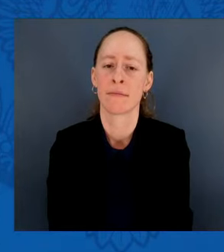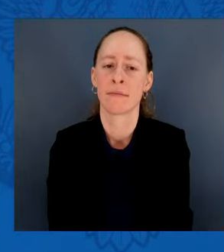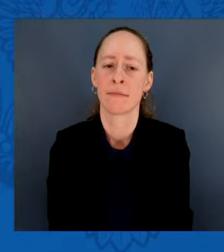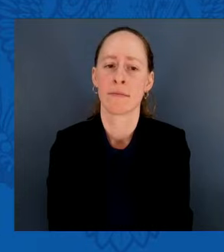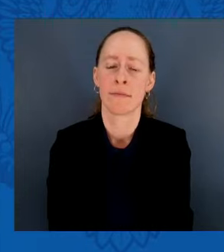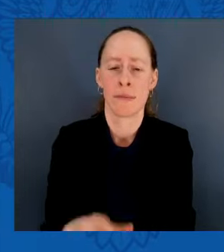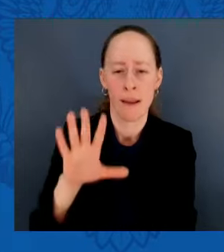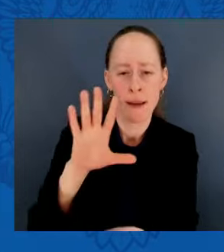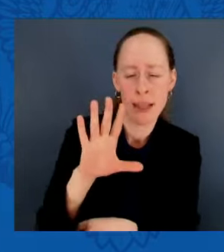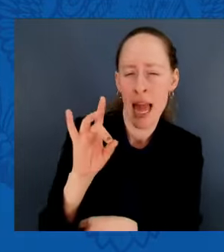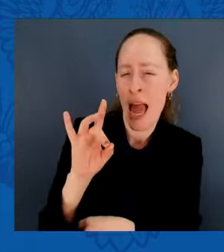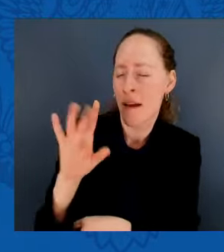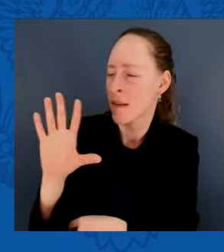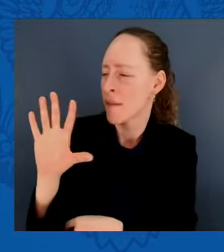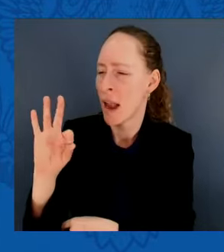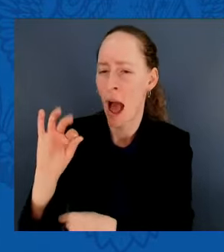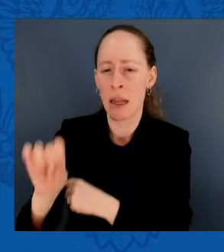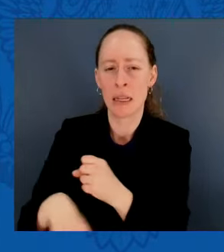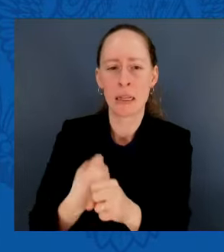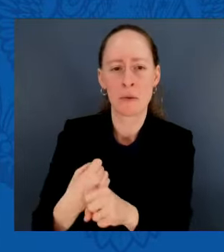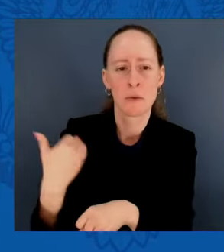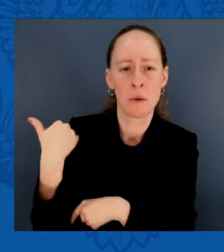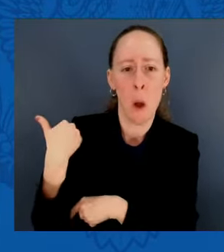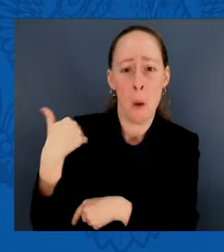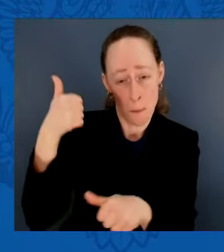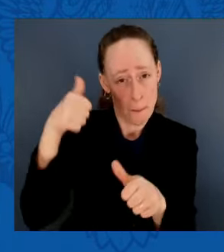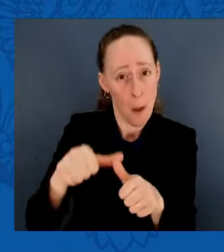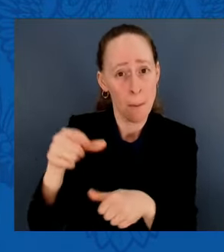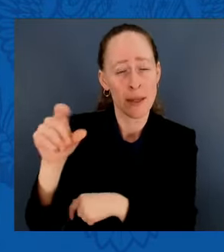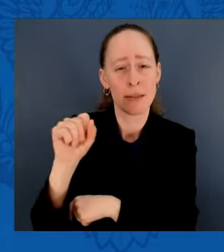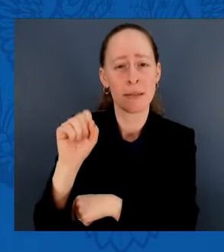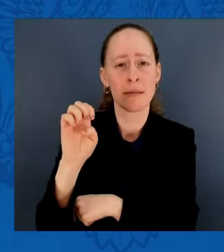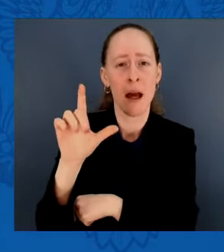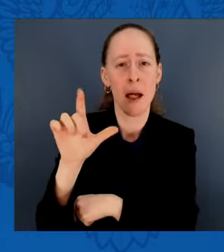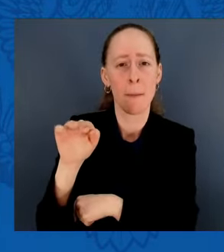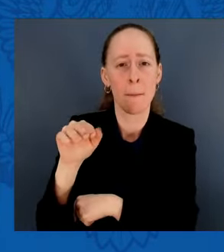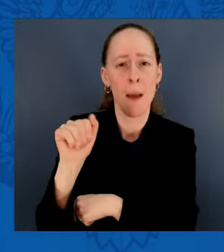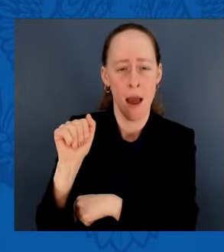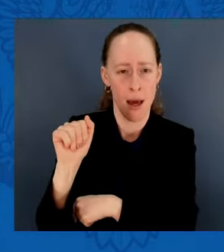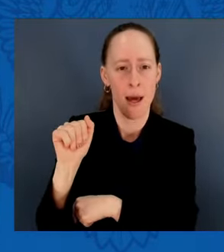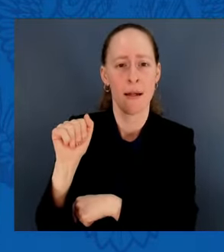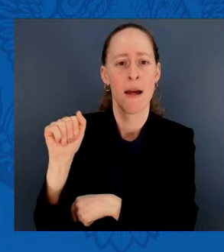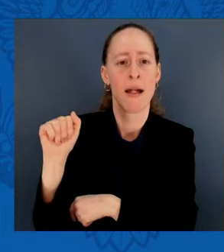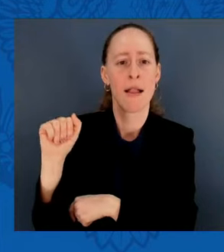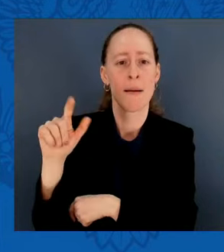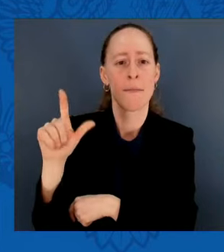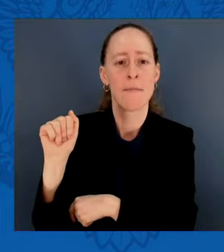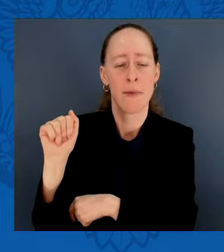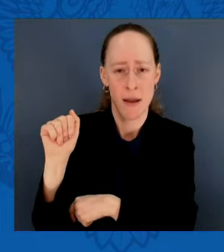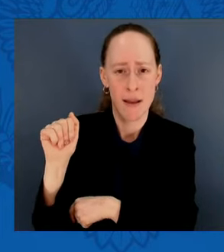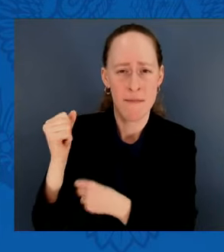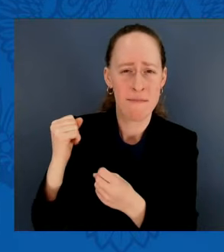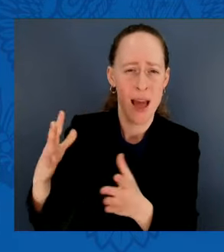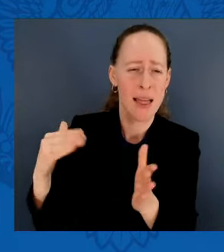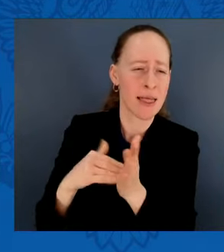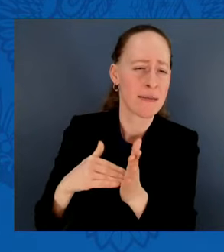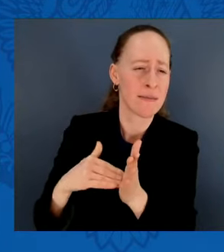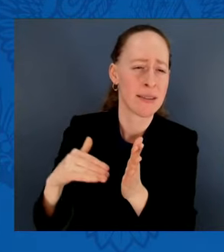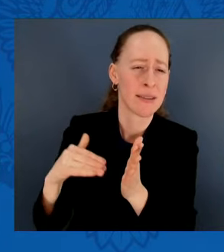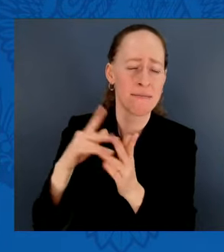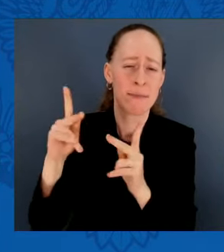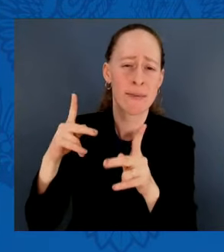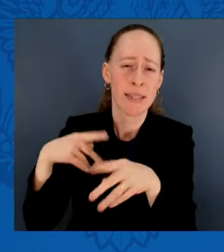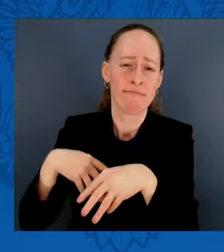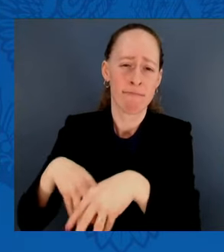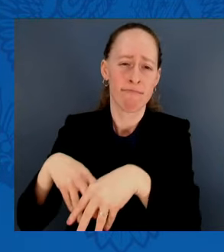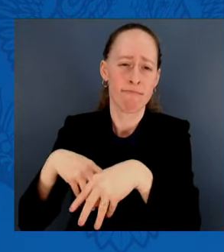Selma, Alabama. Hundreds of foot soldiers for justice marched across the Edmund Pettus Bridge, named after the Grand Dragon of the Ku Klux